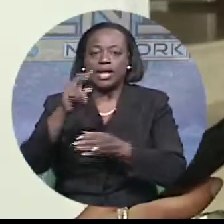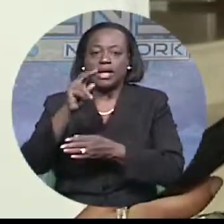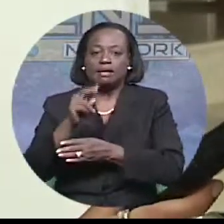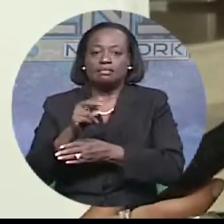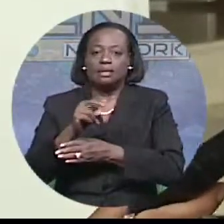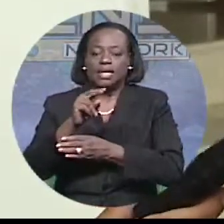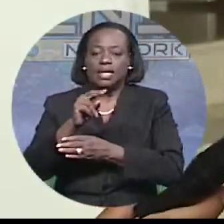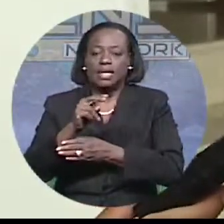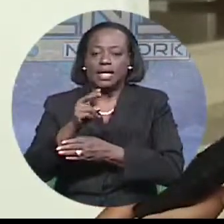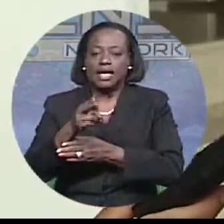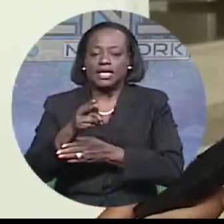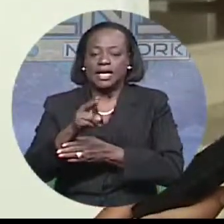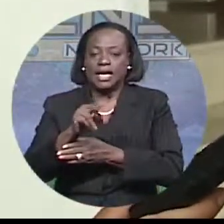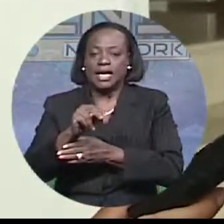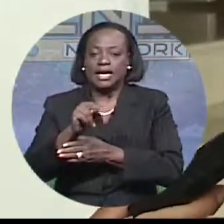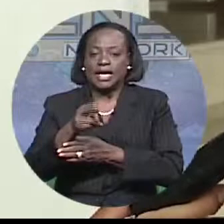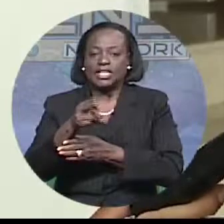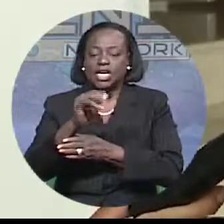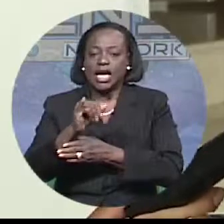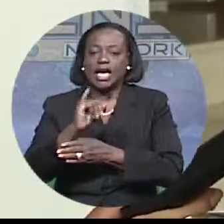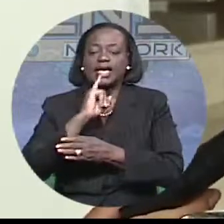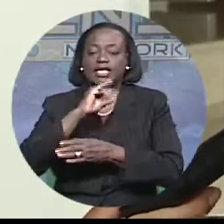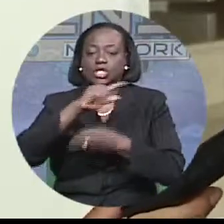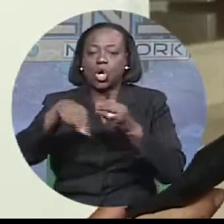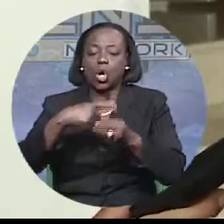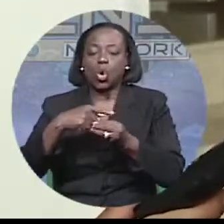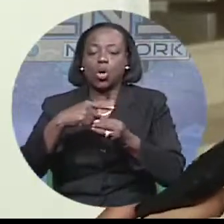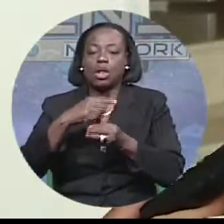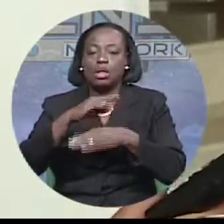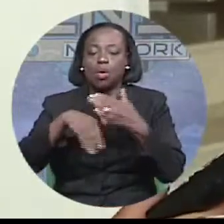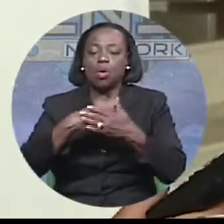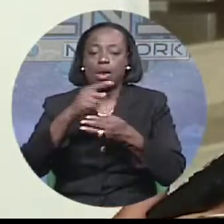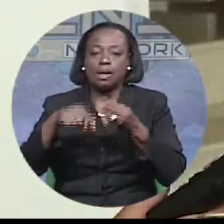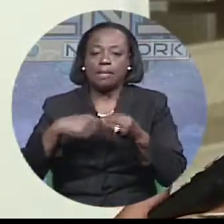about. And the people are very committed,